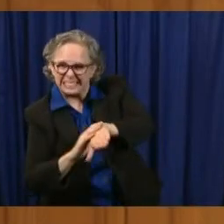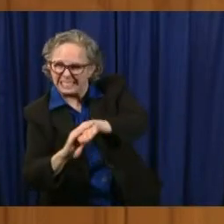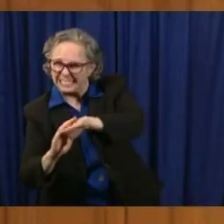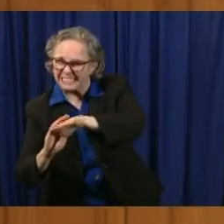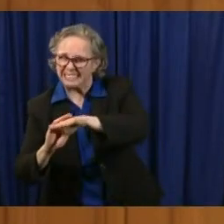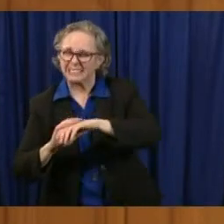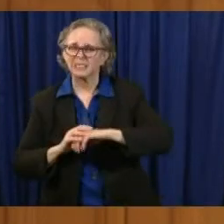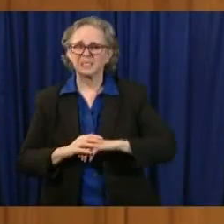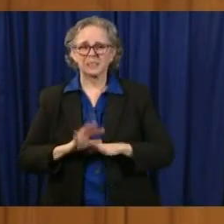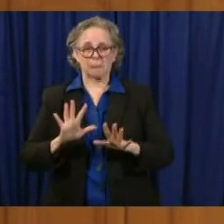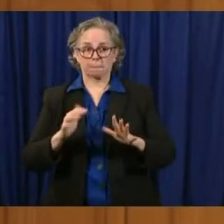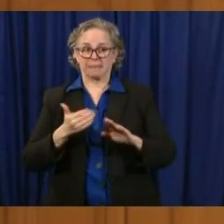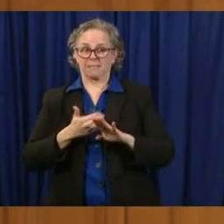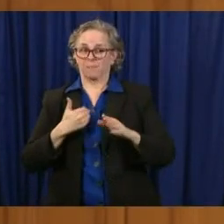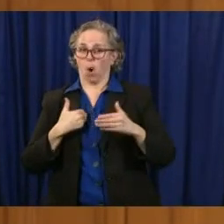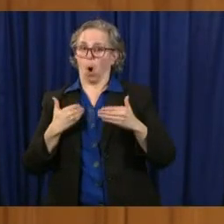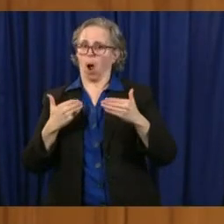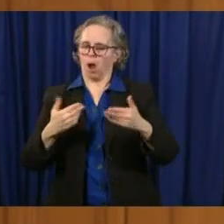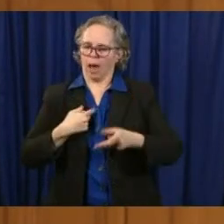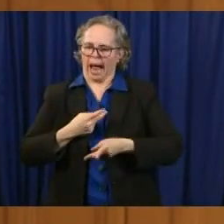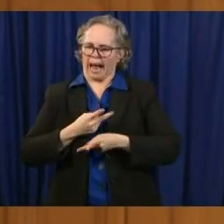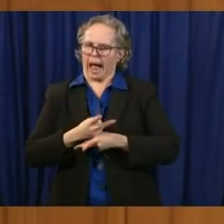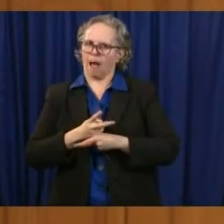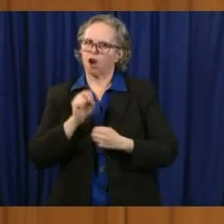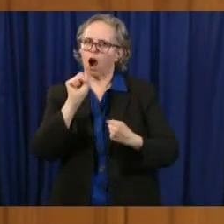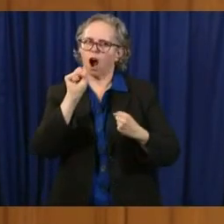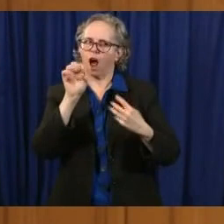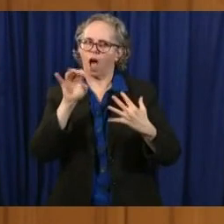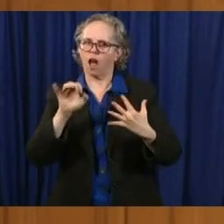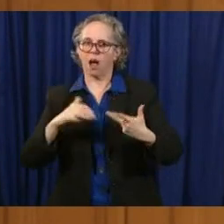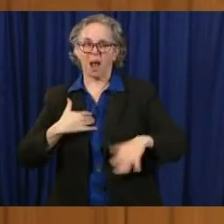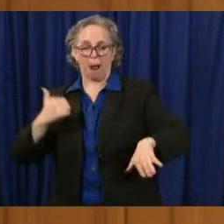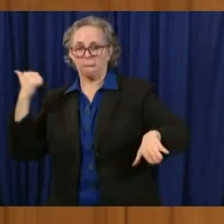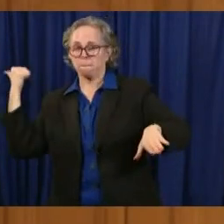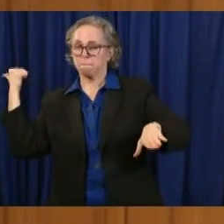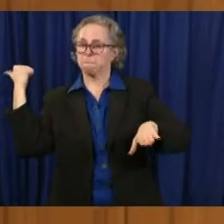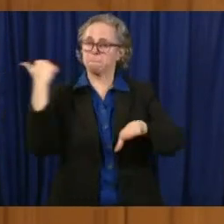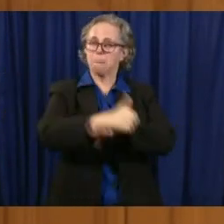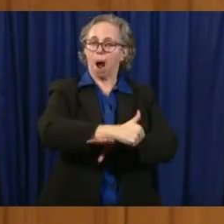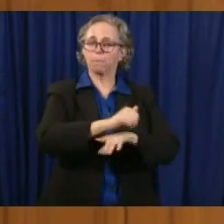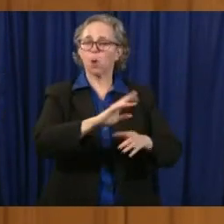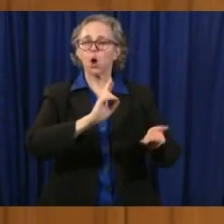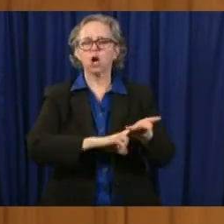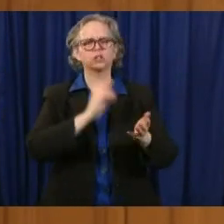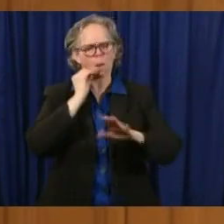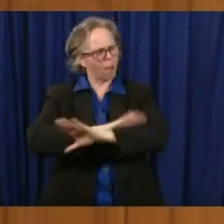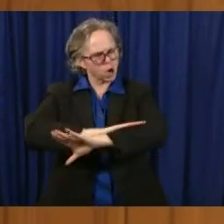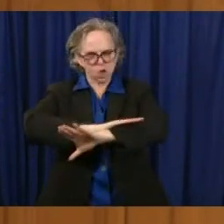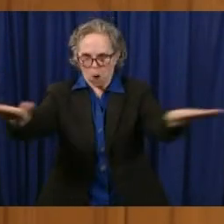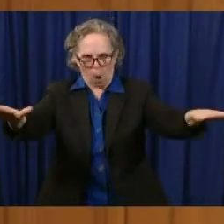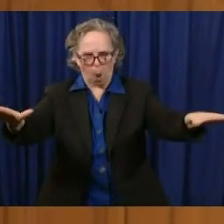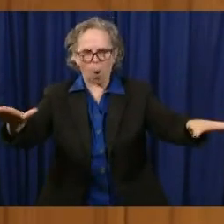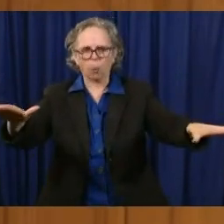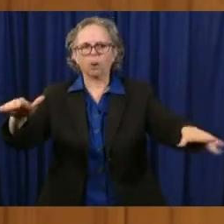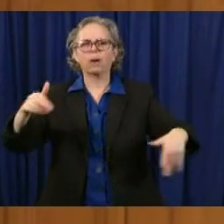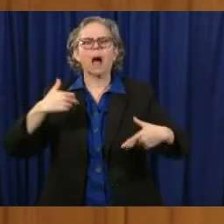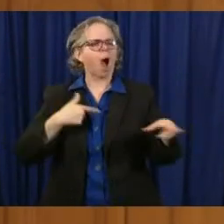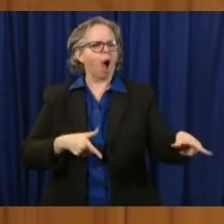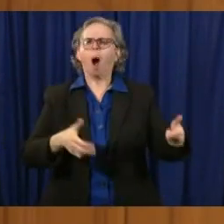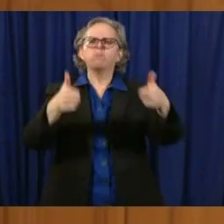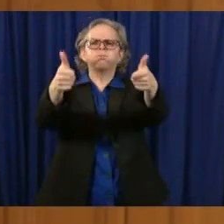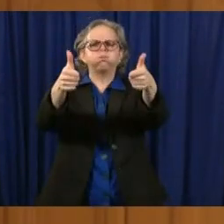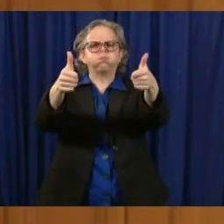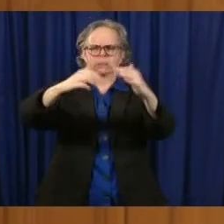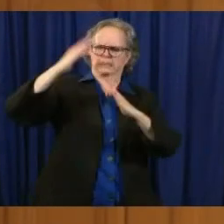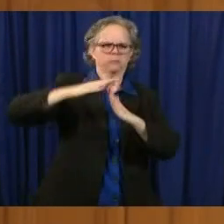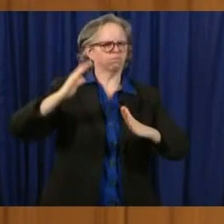the fault of a nursing home. Most nursing homes are doing an outstanding job. But it is the fact that this disease